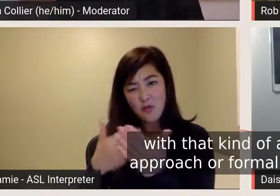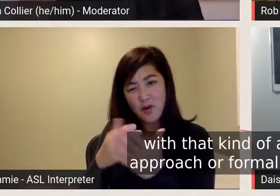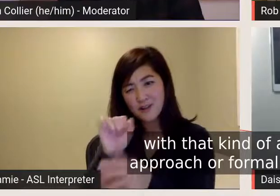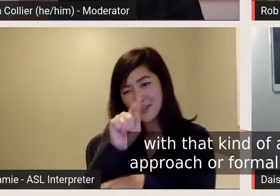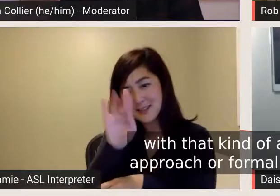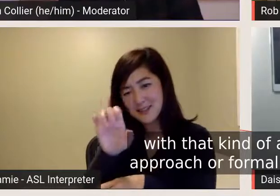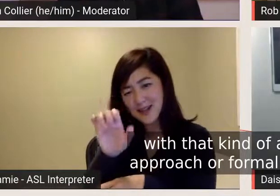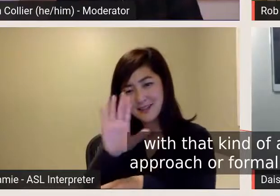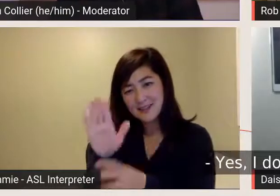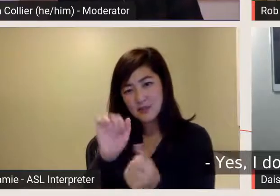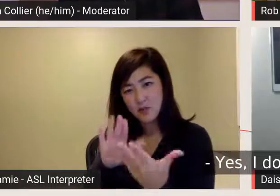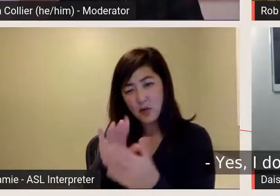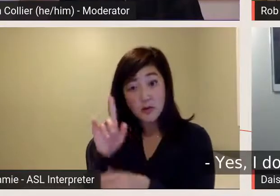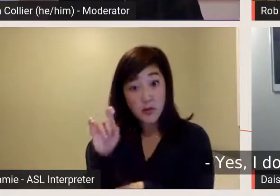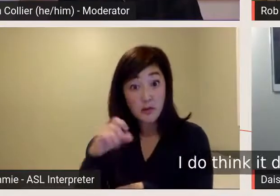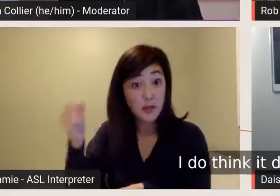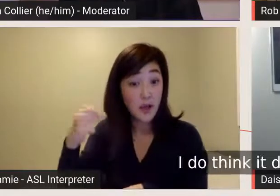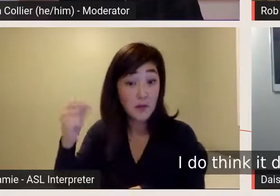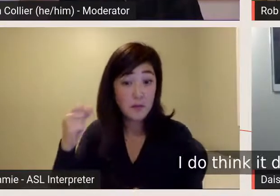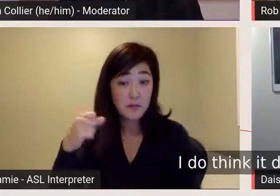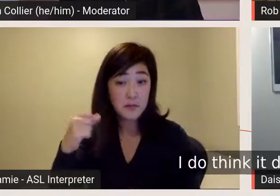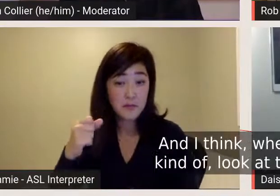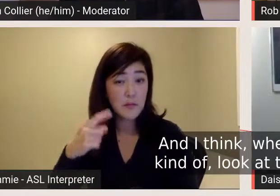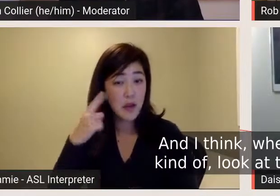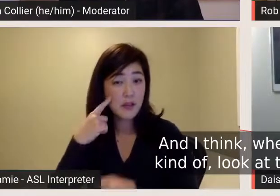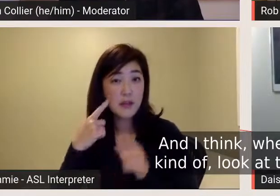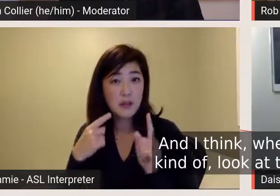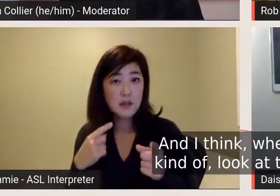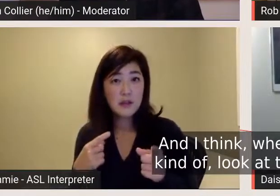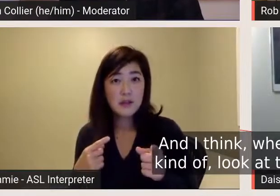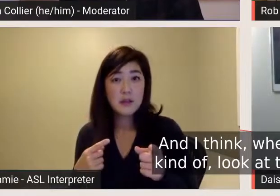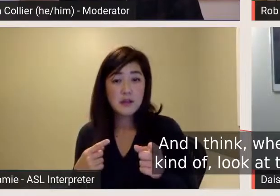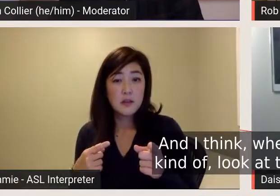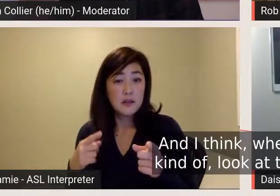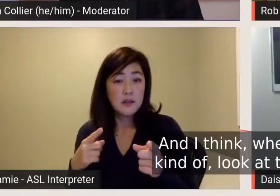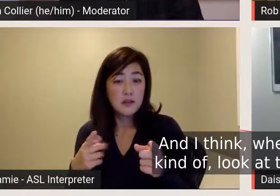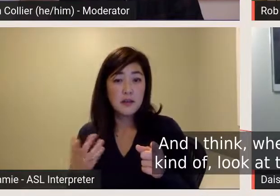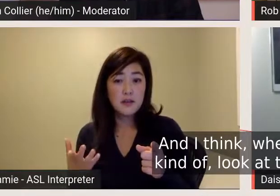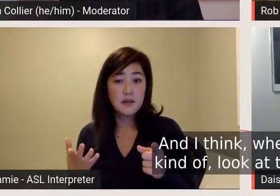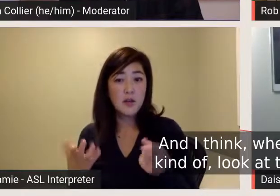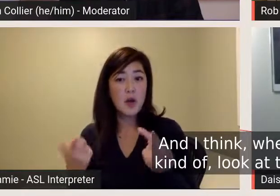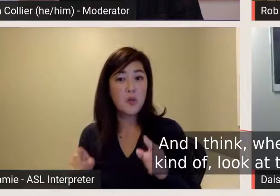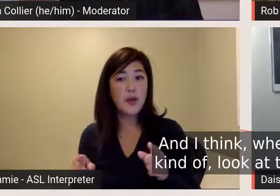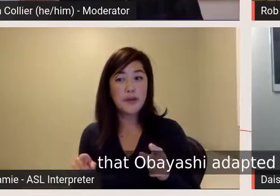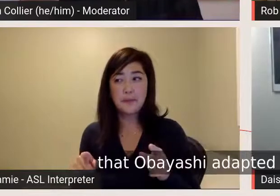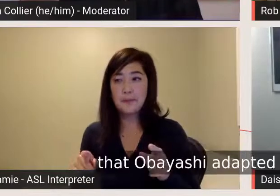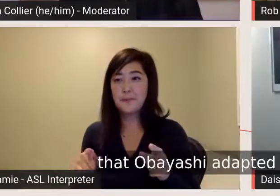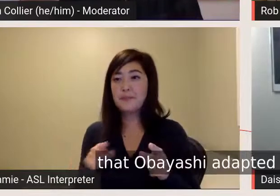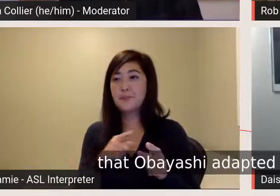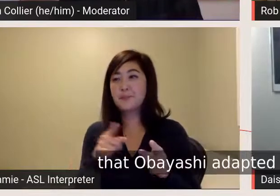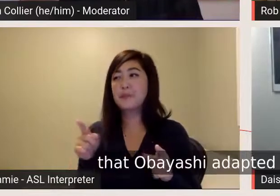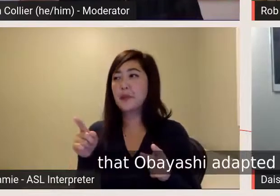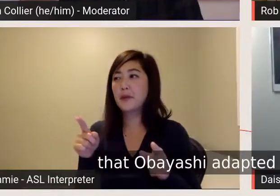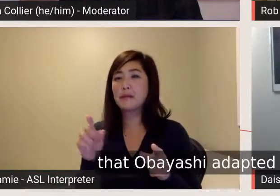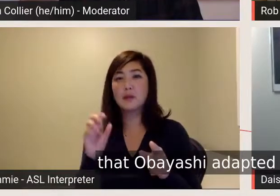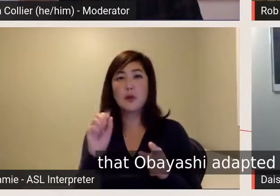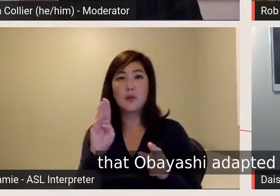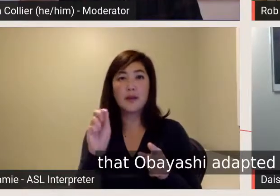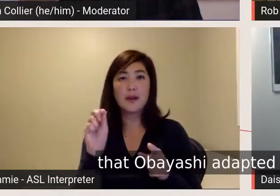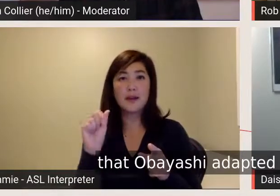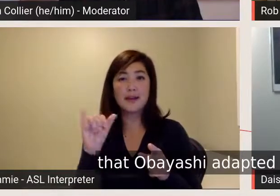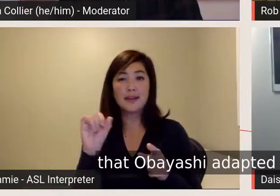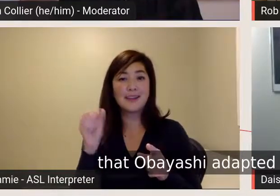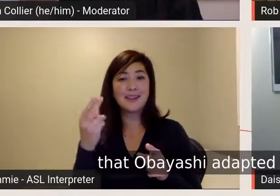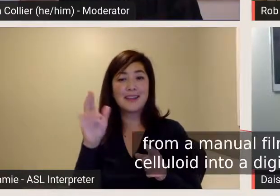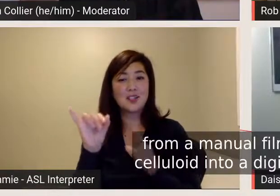approach. Yes, I do. I do think it does. And I think, when you kind of look at the way that Obayashi adapted